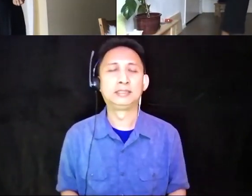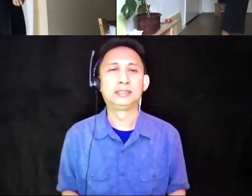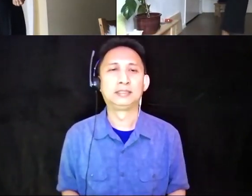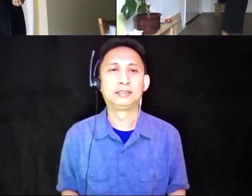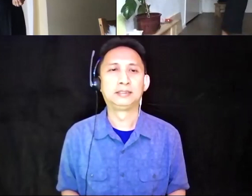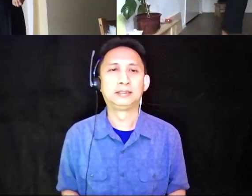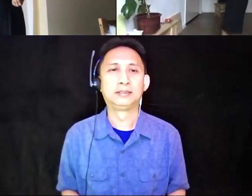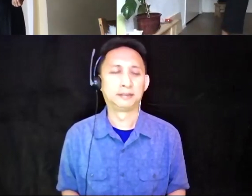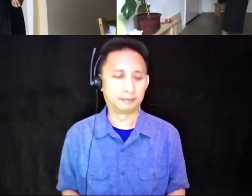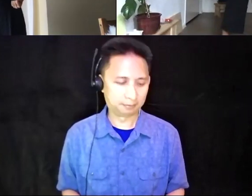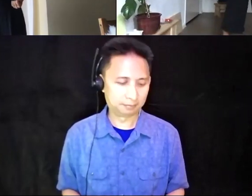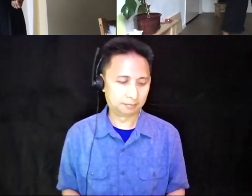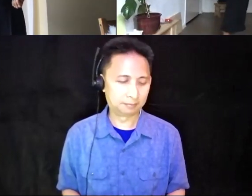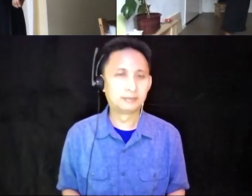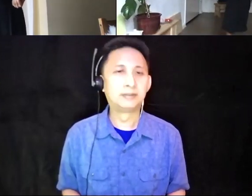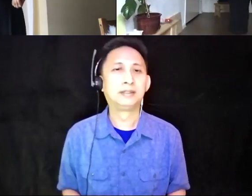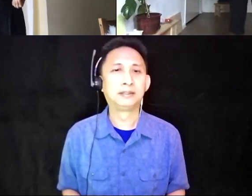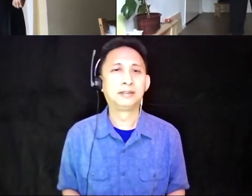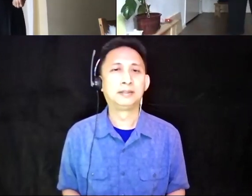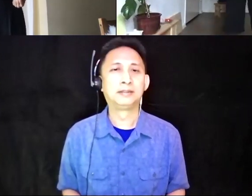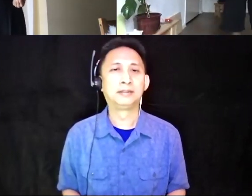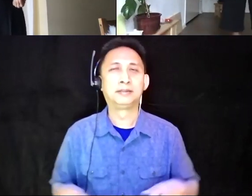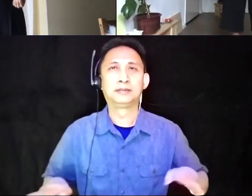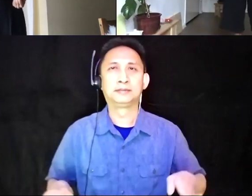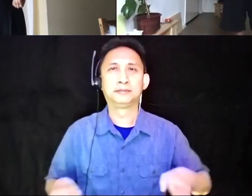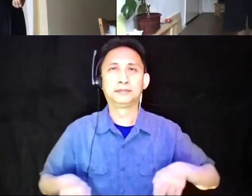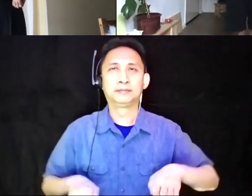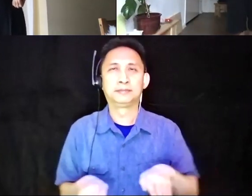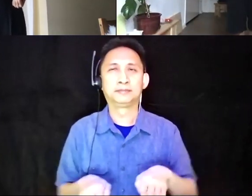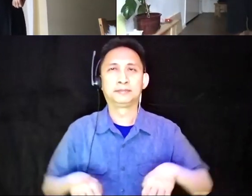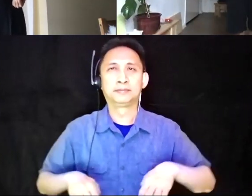walking the feet in, toe, heel,